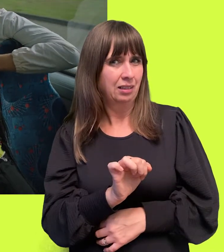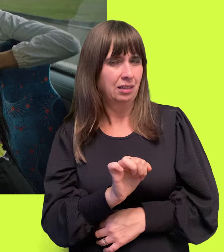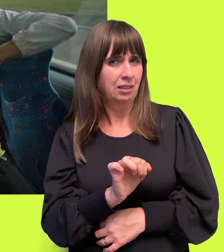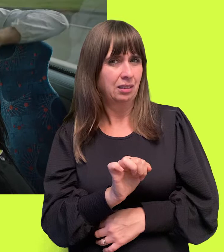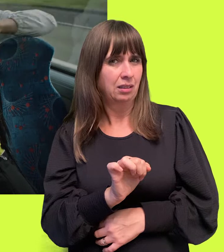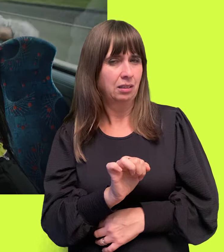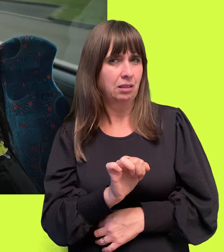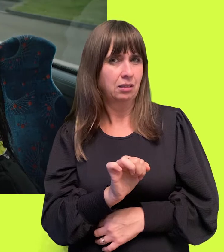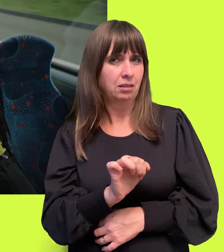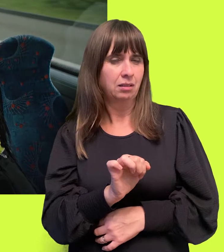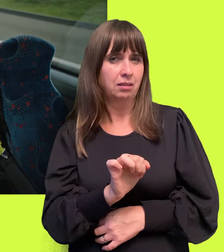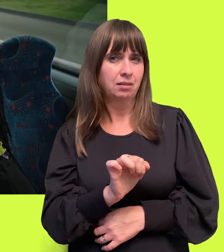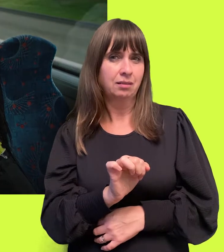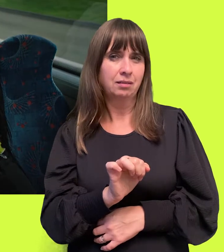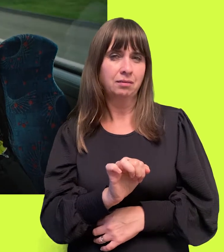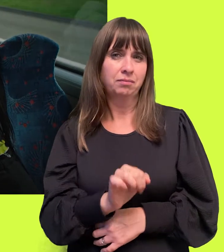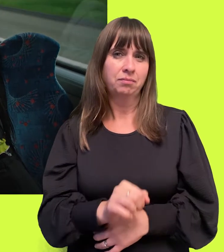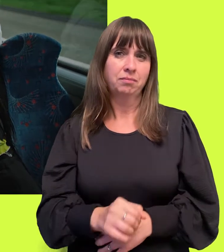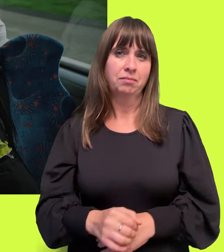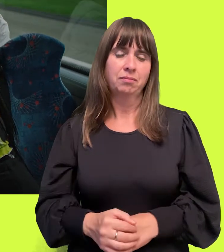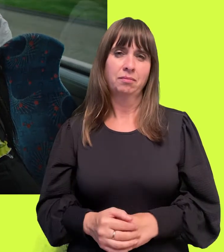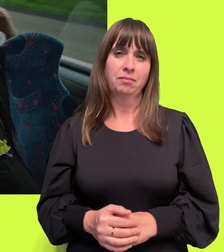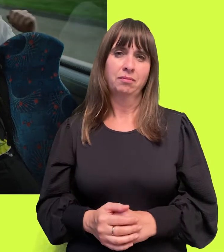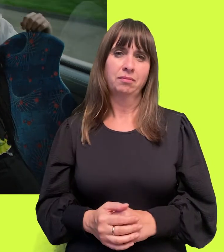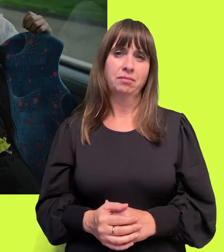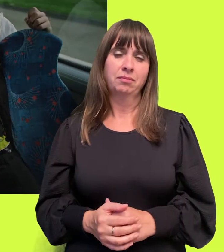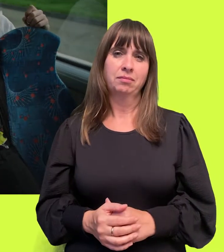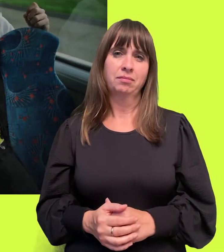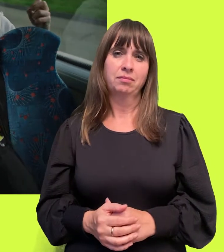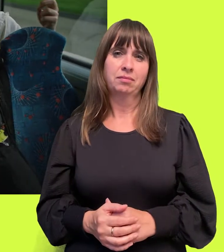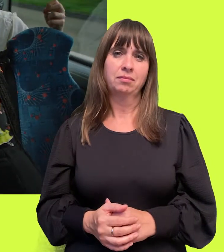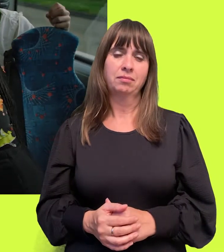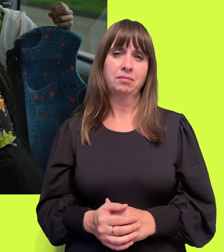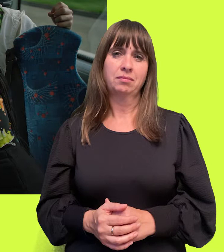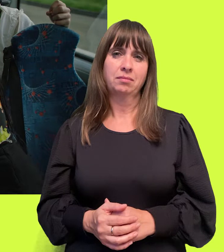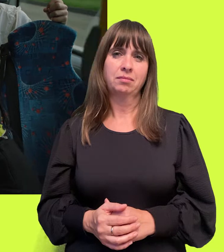All be easy. I wish I could lay it all to rest.